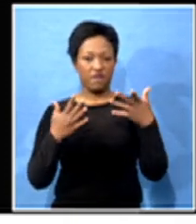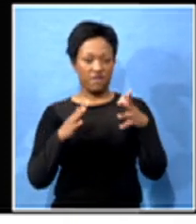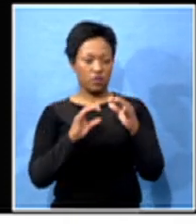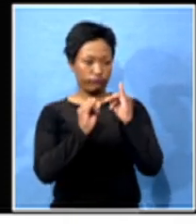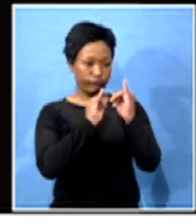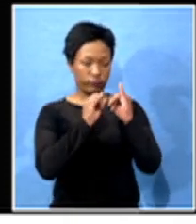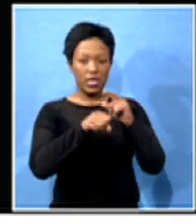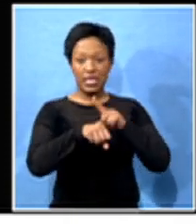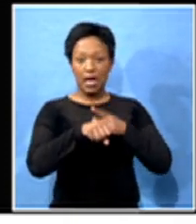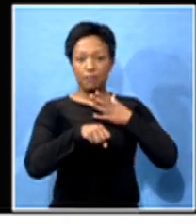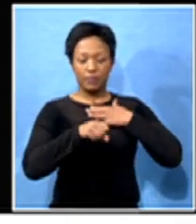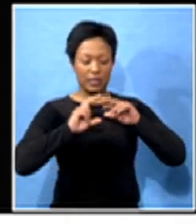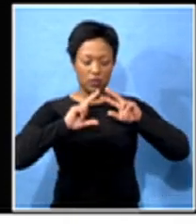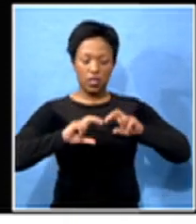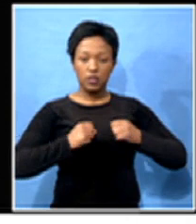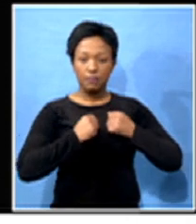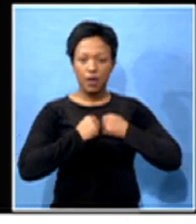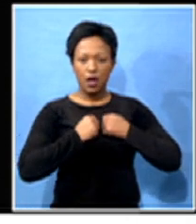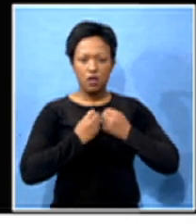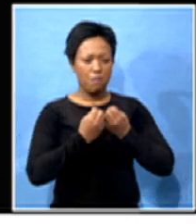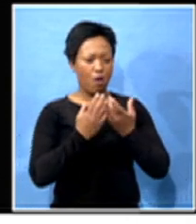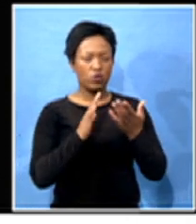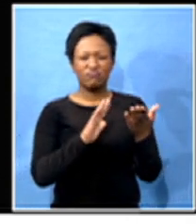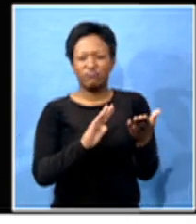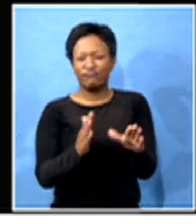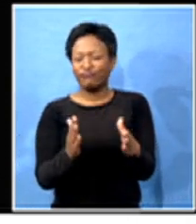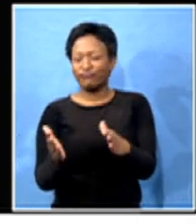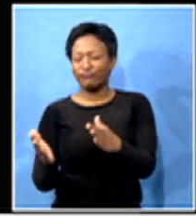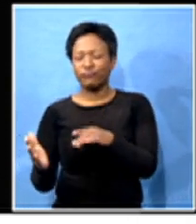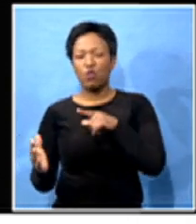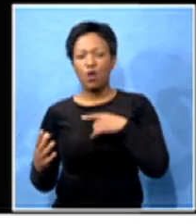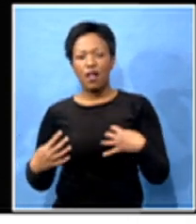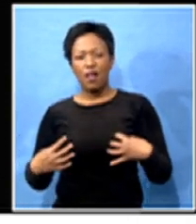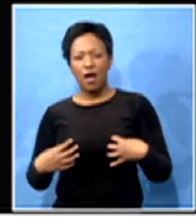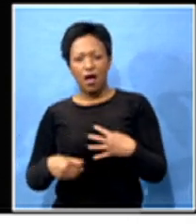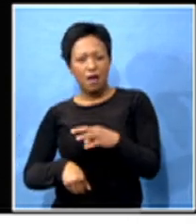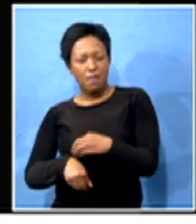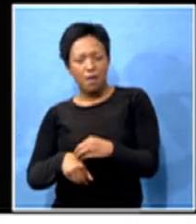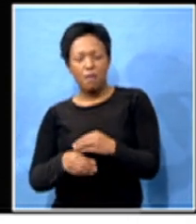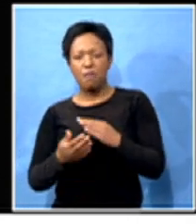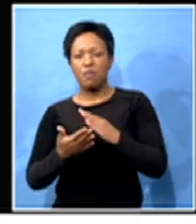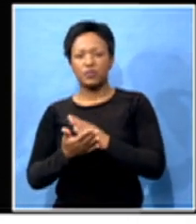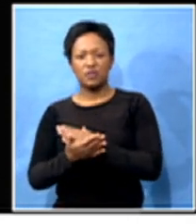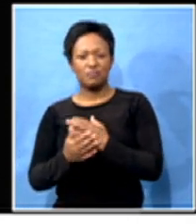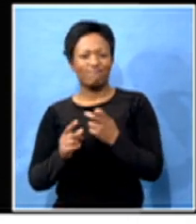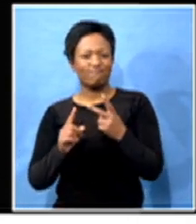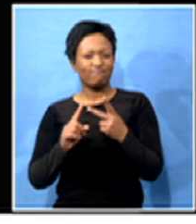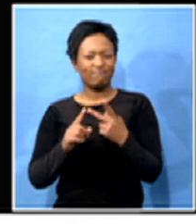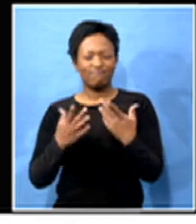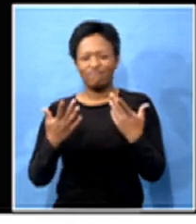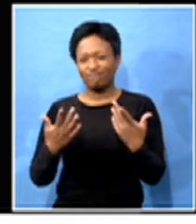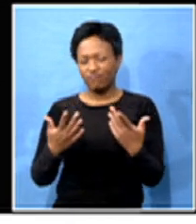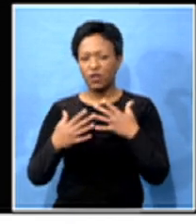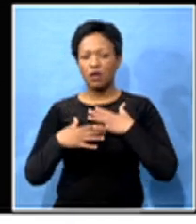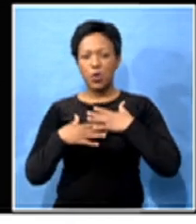research, some of them has passed away due to lung disease, and others passed away due to